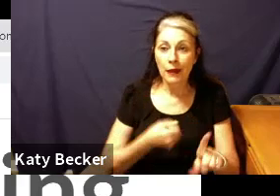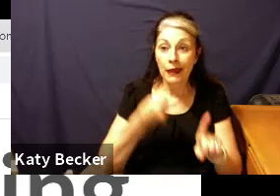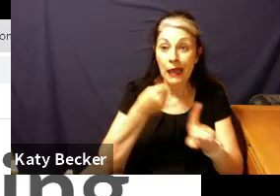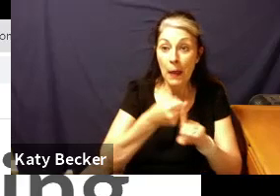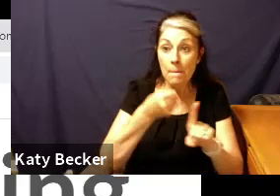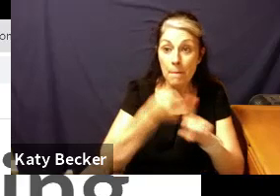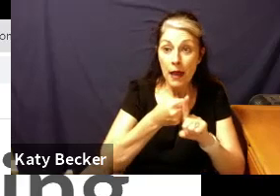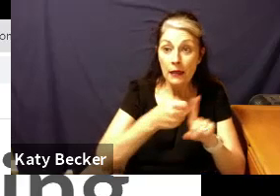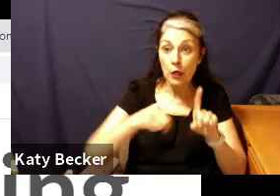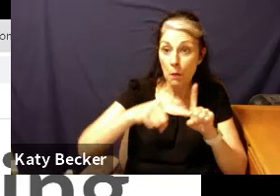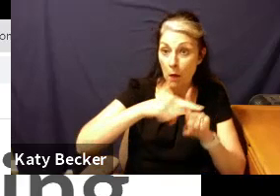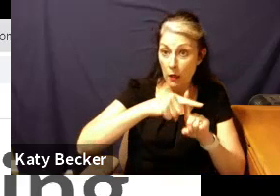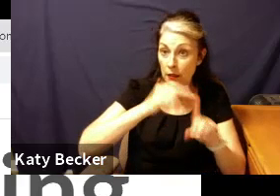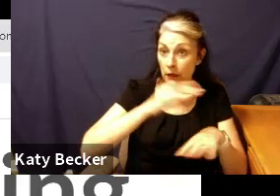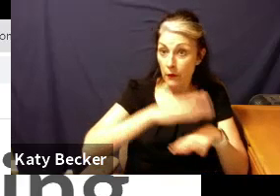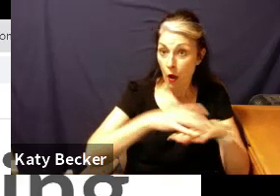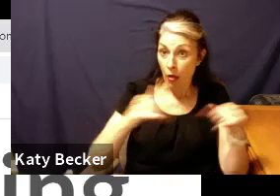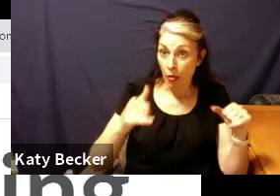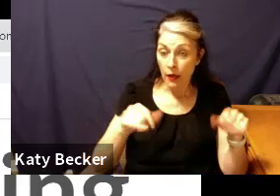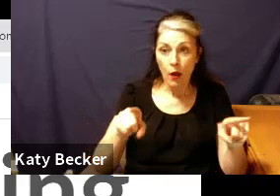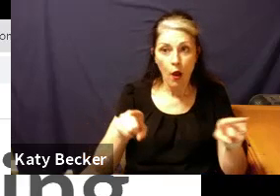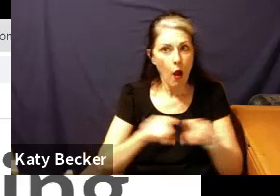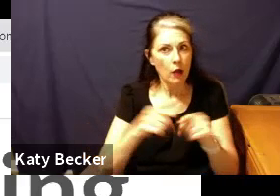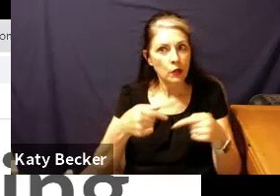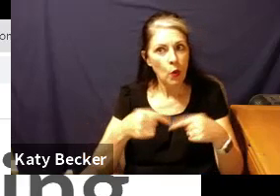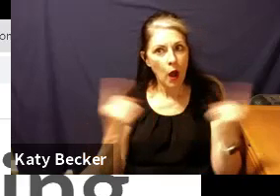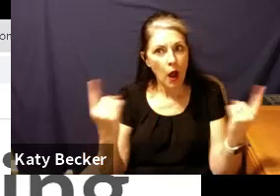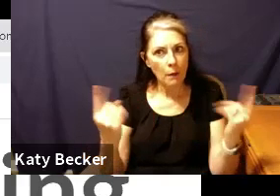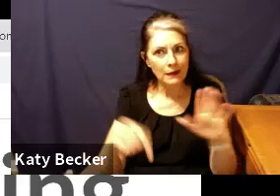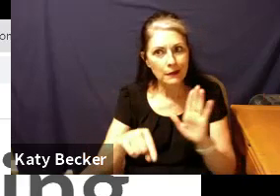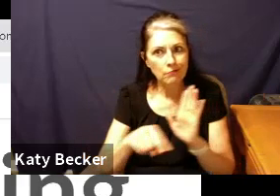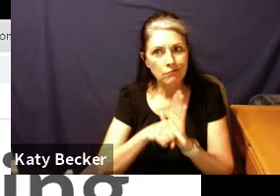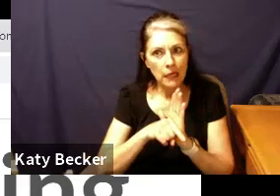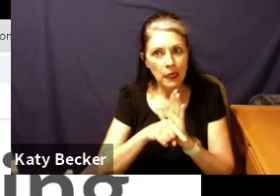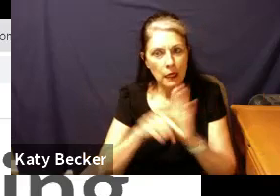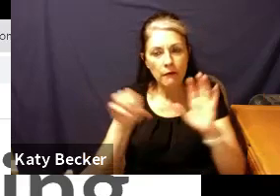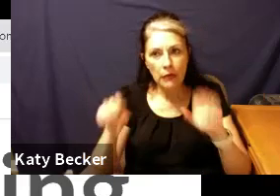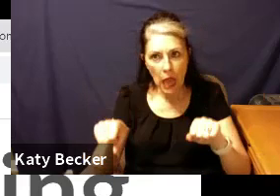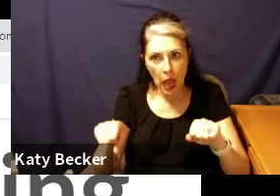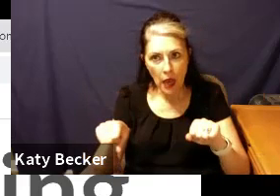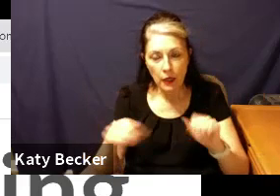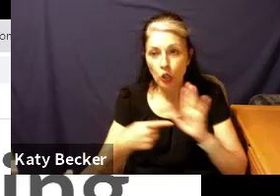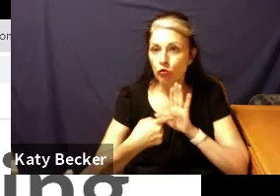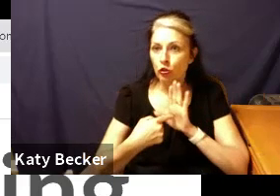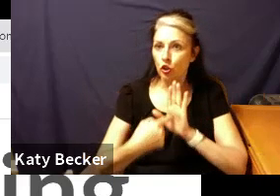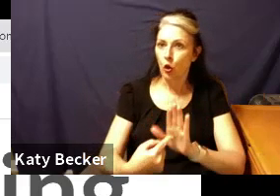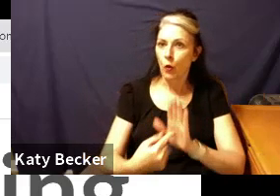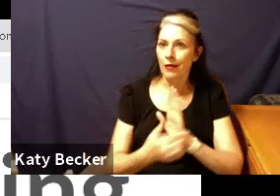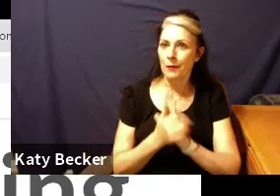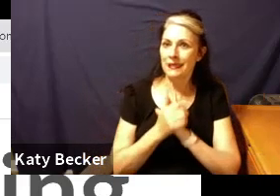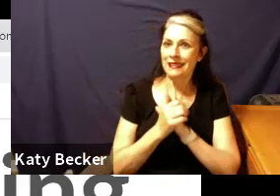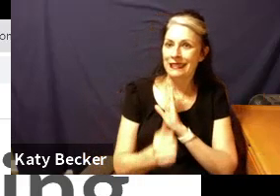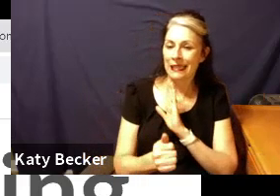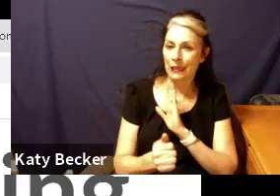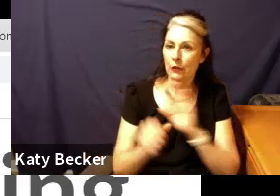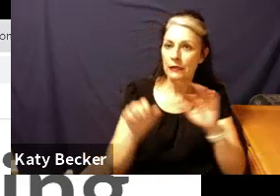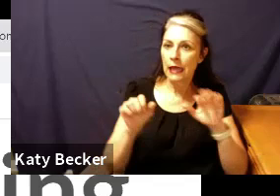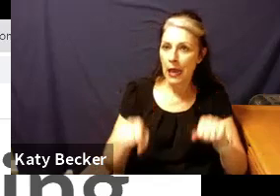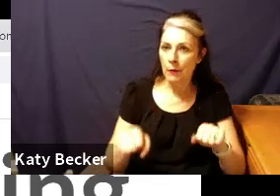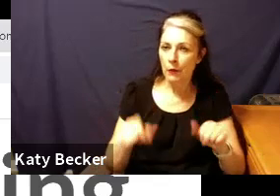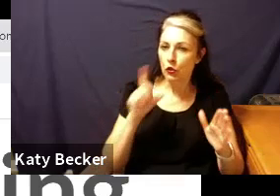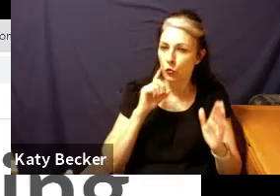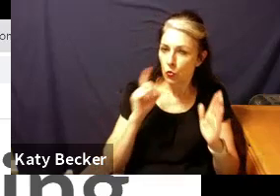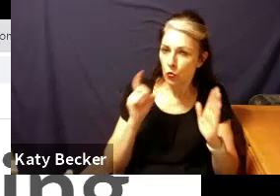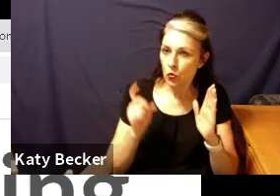positively when they're online, and it can also happen negatively. So it's just about showing them skills and being able to